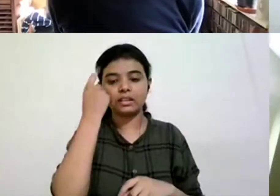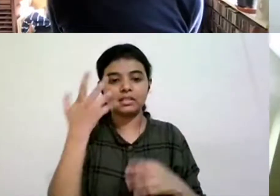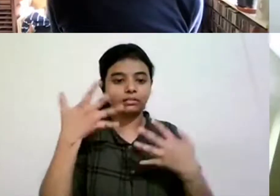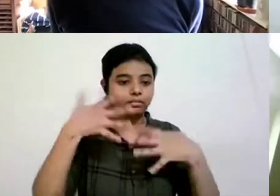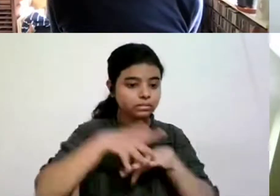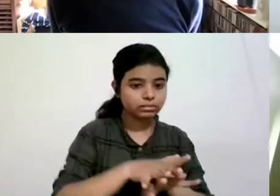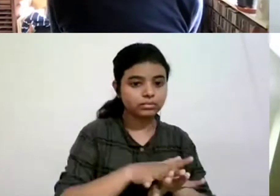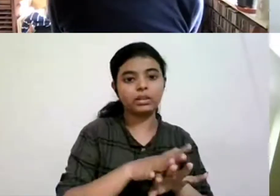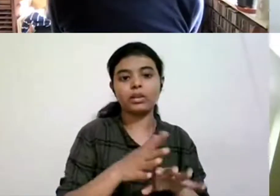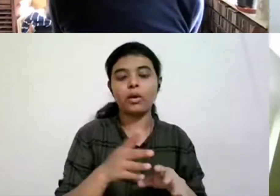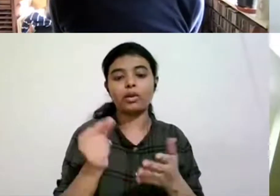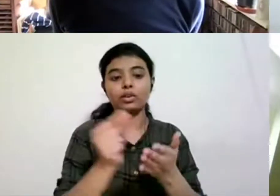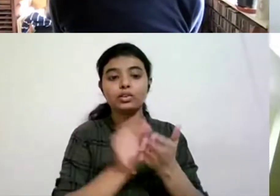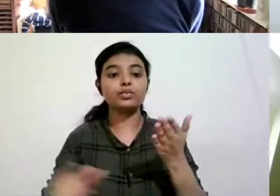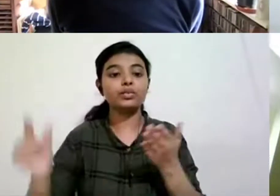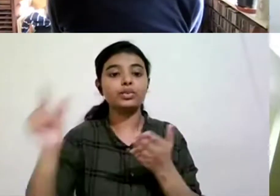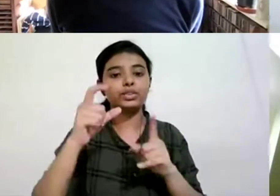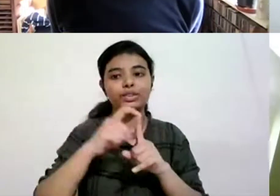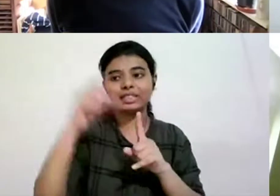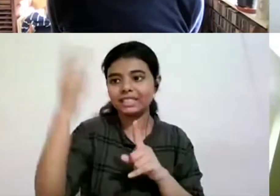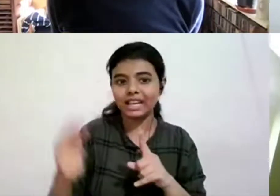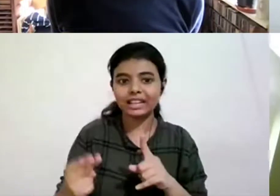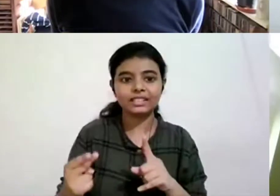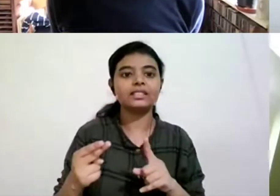inclusive and universal designs.